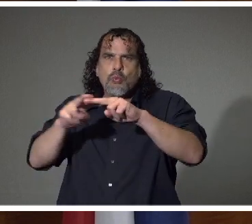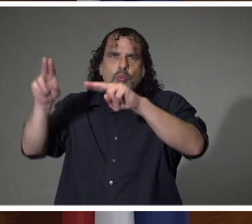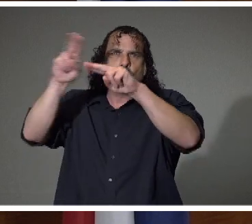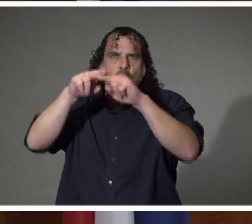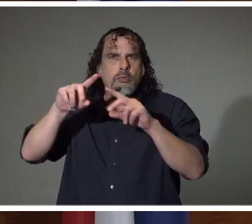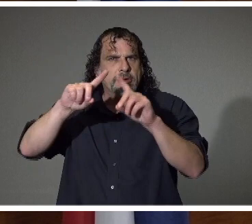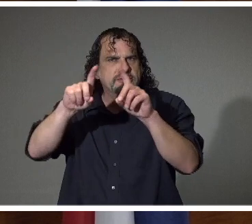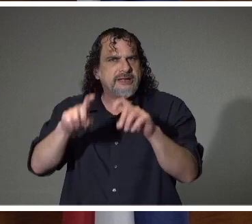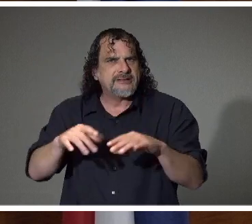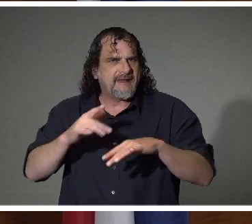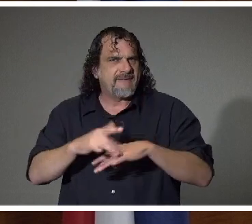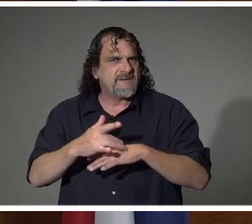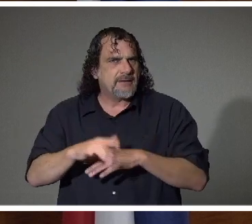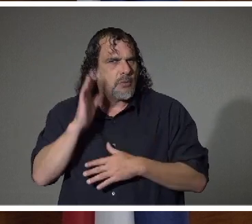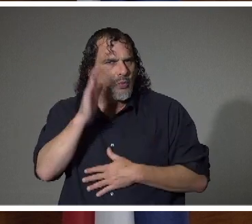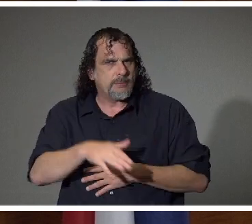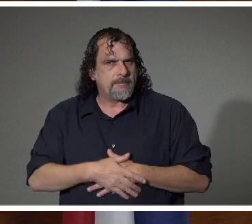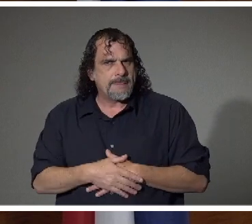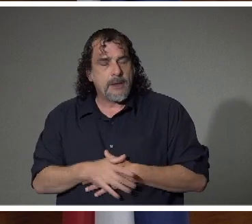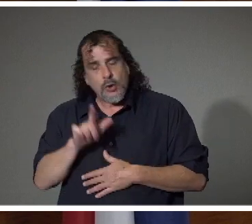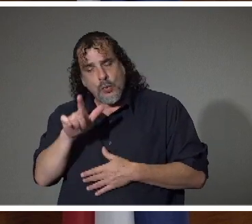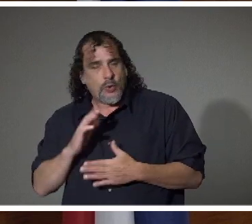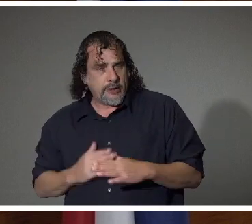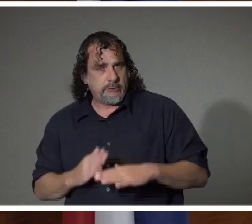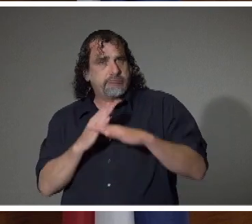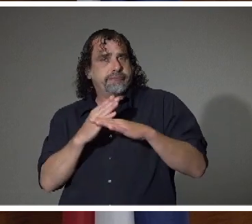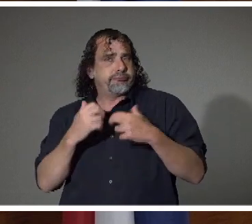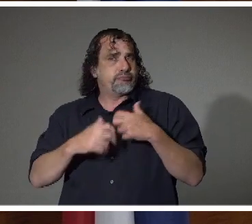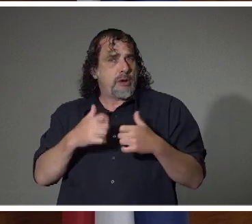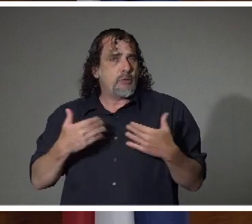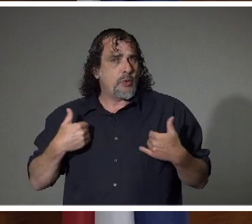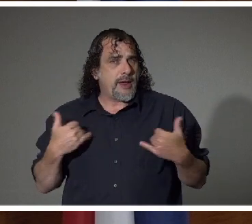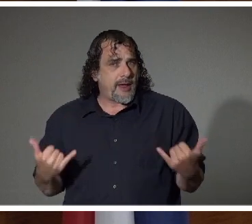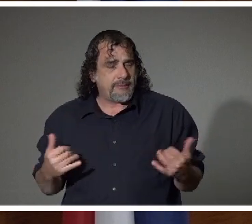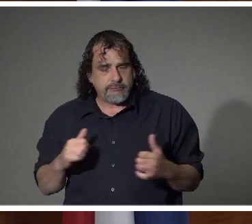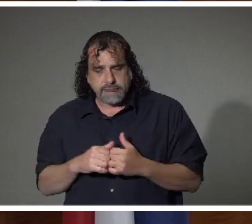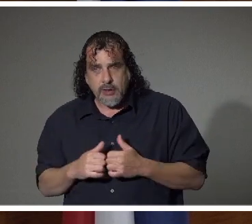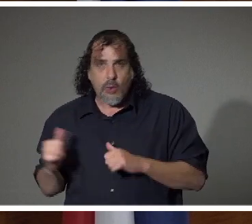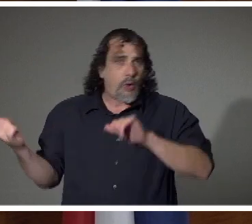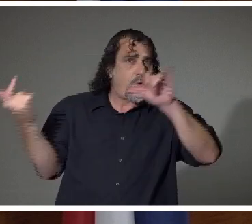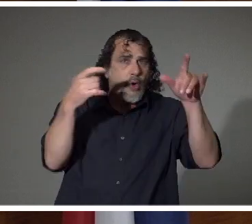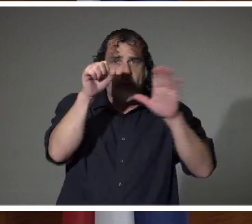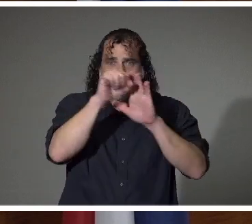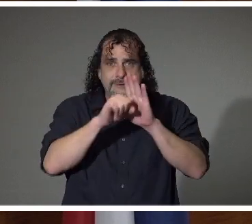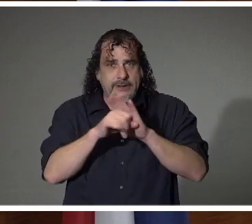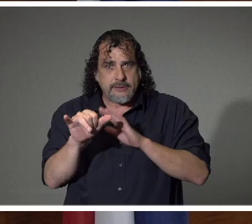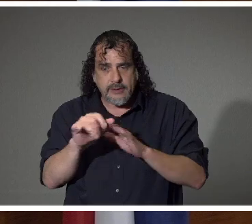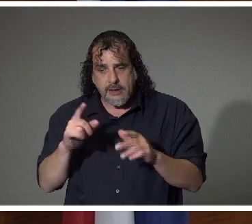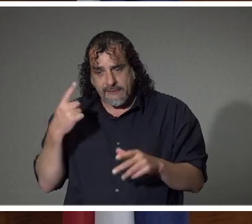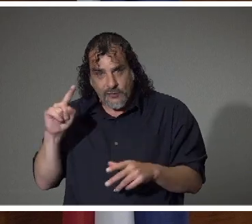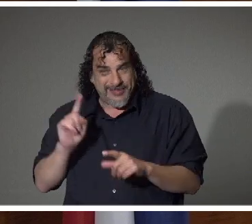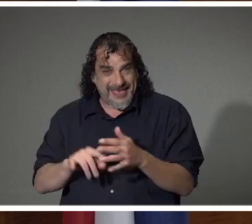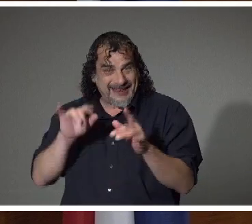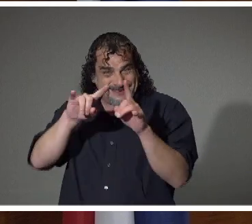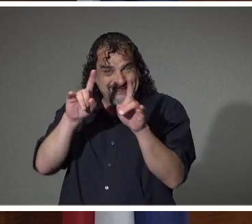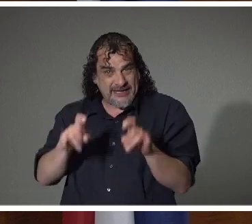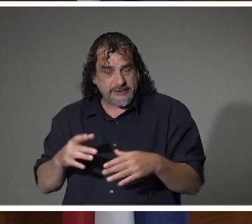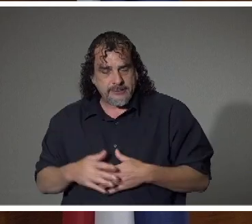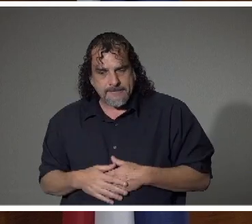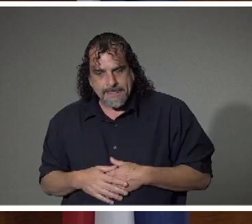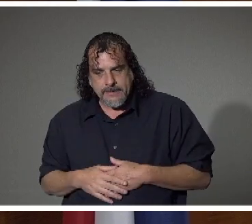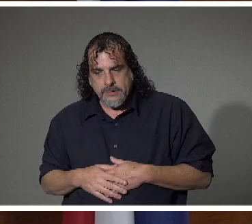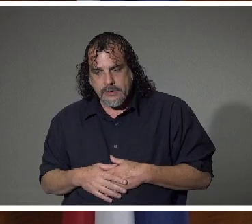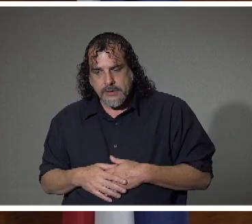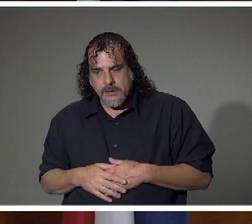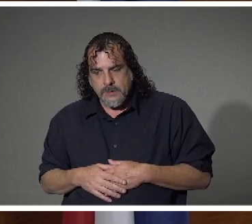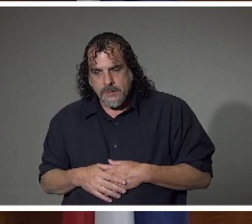testing available. One of the roadblocks and one of the challenges that we've all faced with respect to testing, which we have